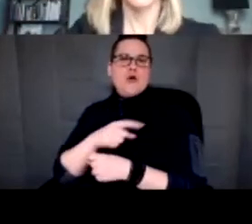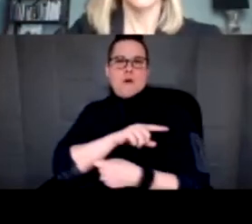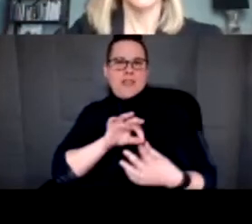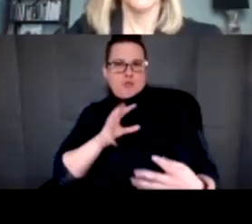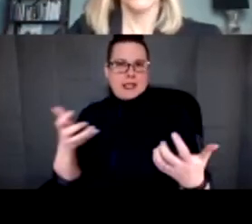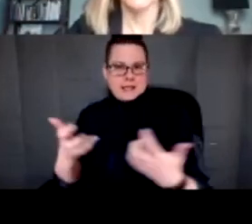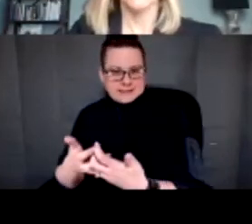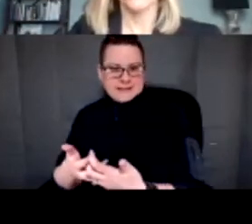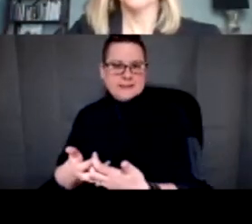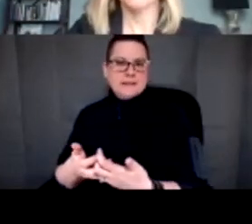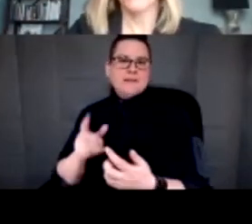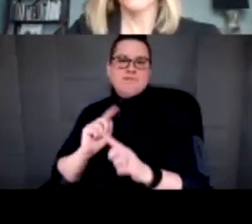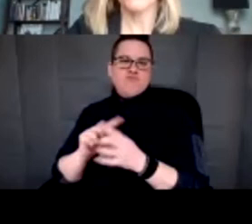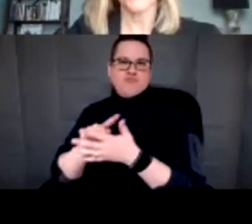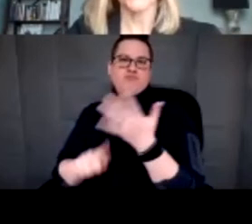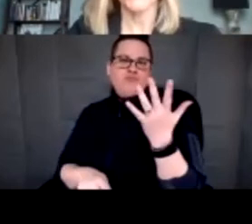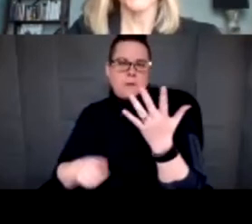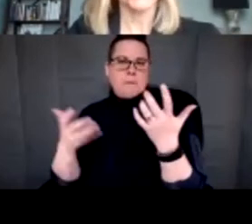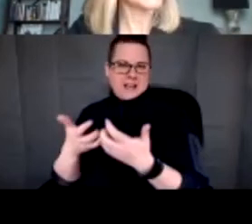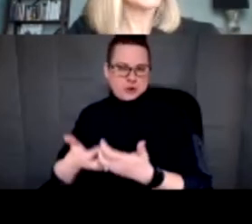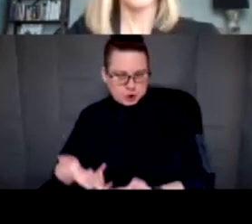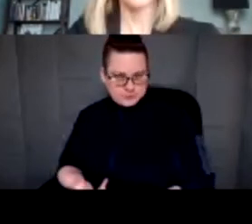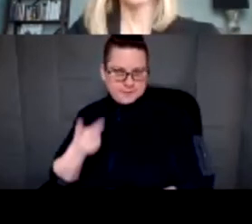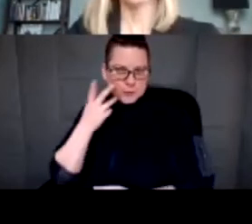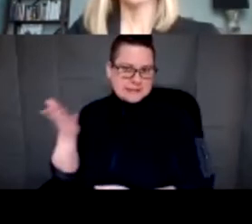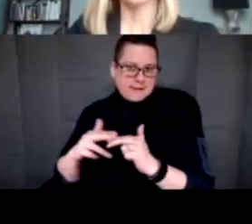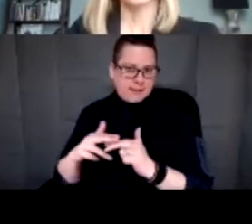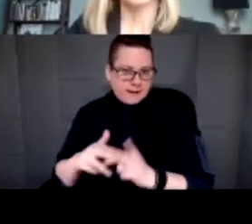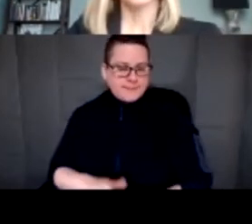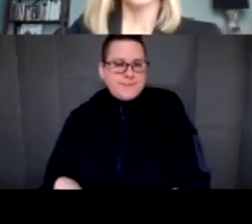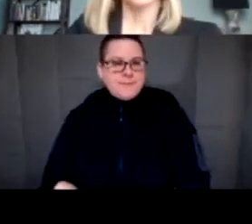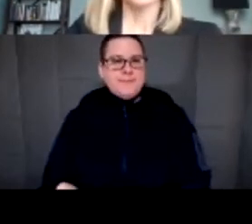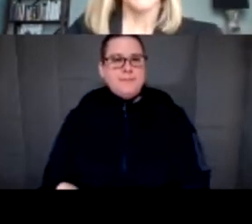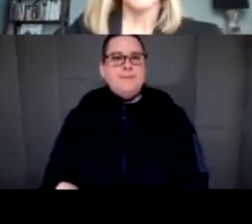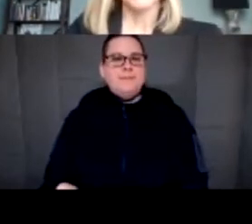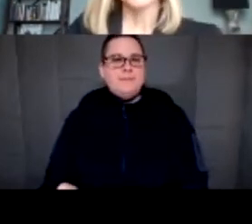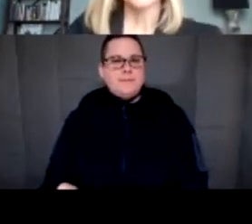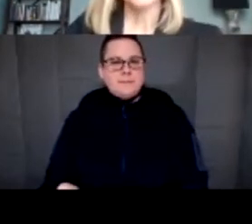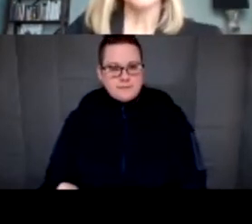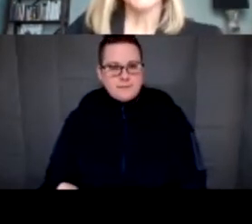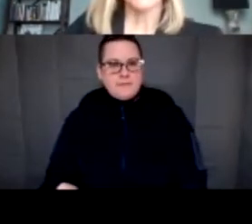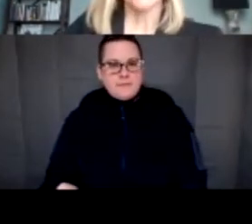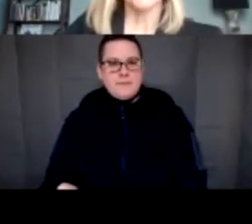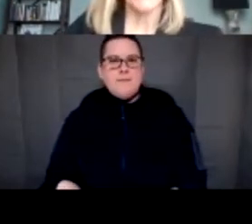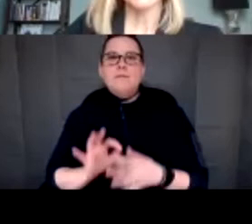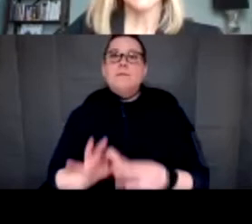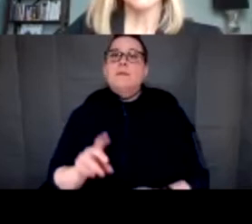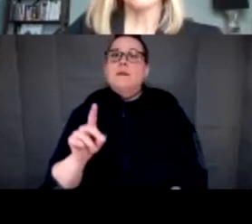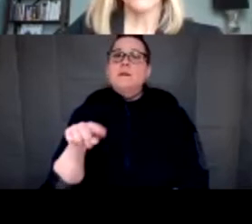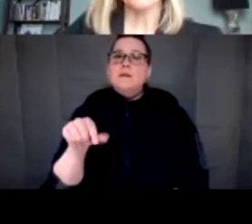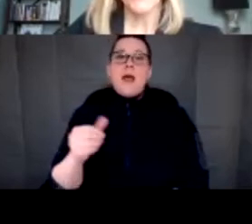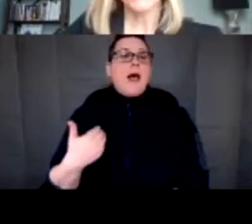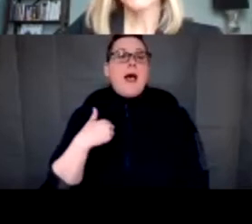and the various other factors that you can see there. And in terms of data, we had